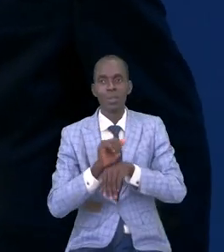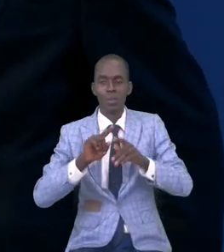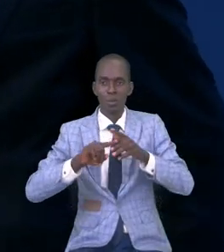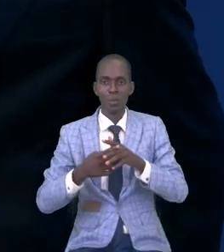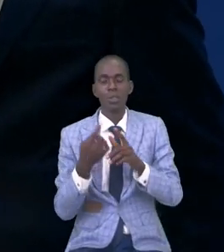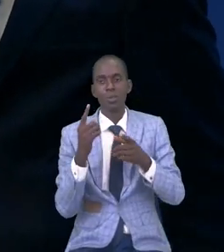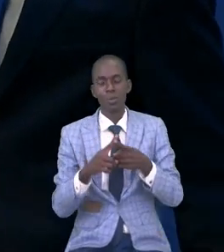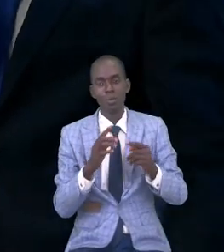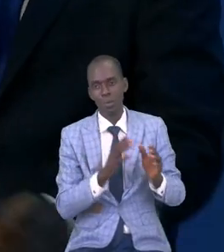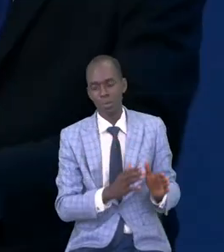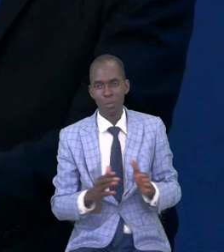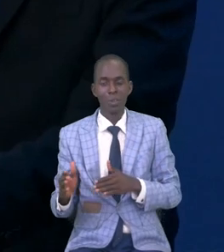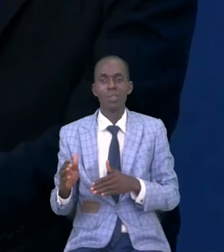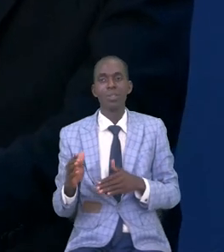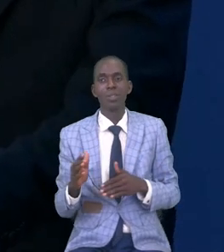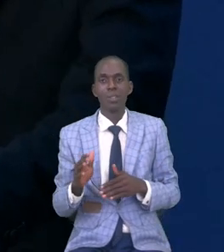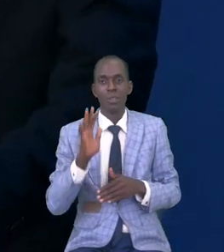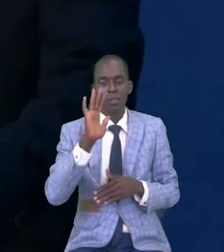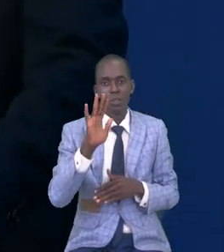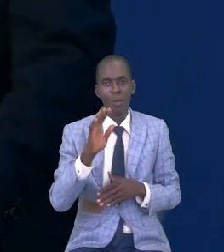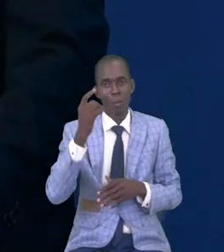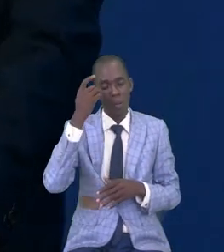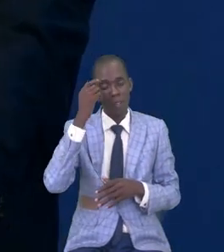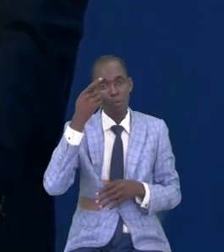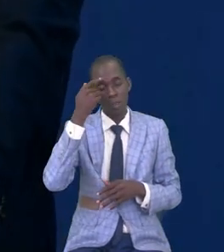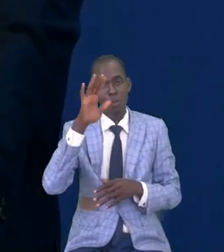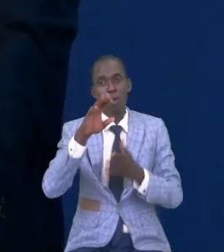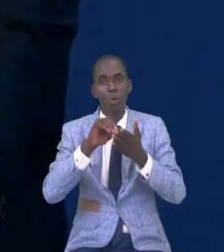your mind. Your miracle is now.